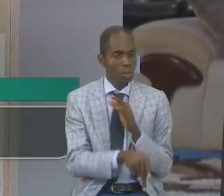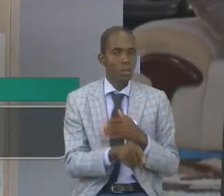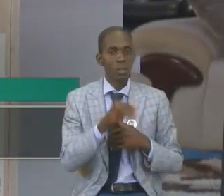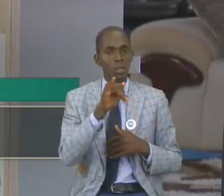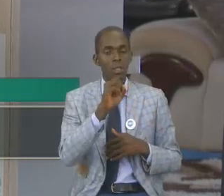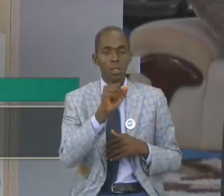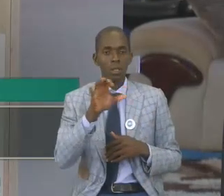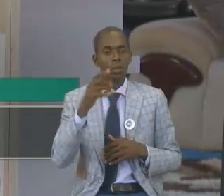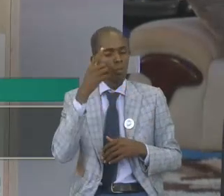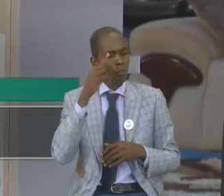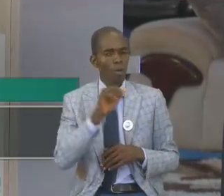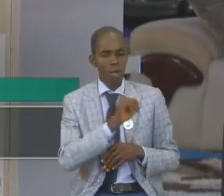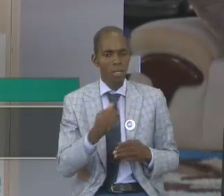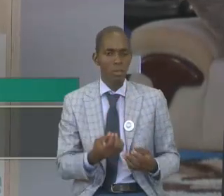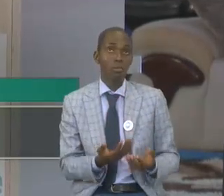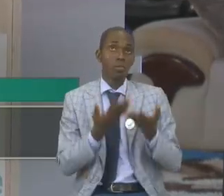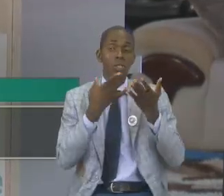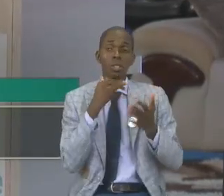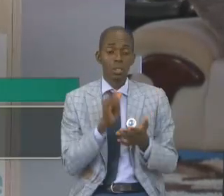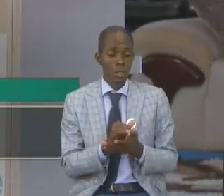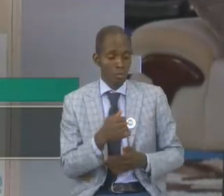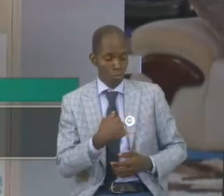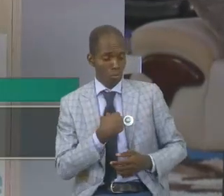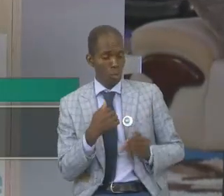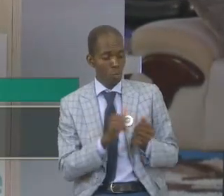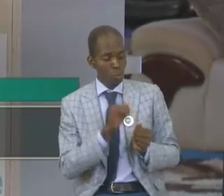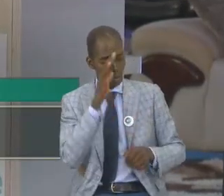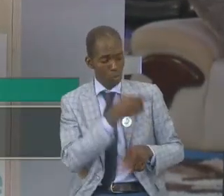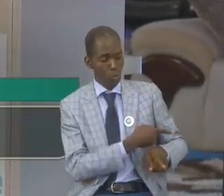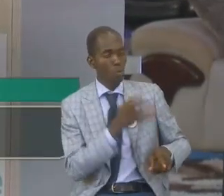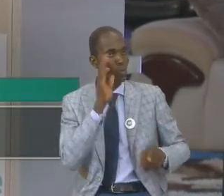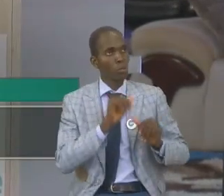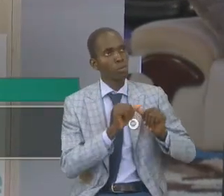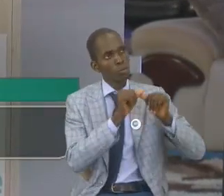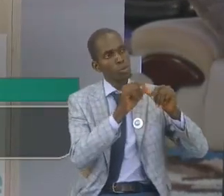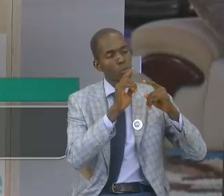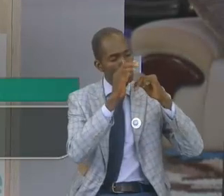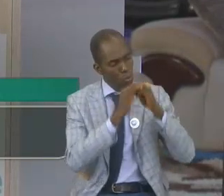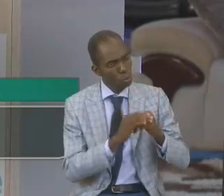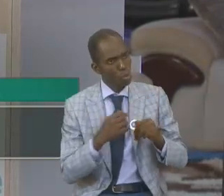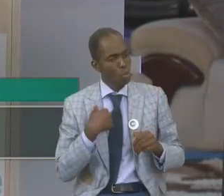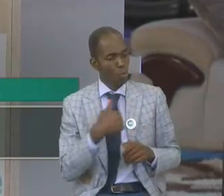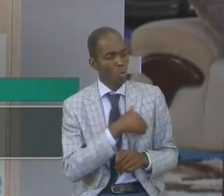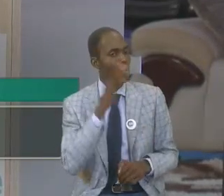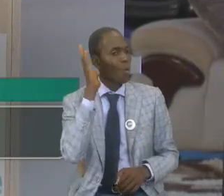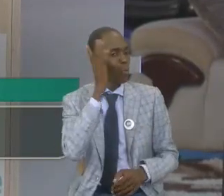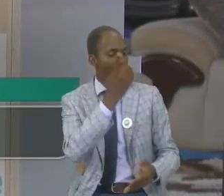his sacrifice. But he said, I and this lad will go yonder and worship, and we will come